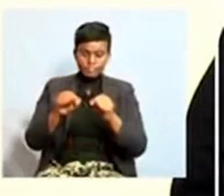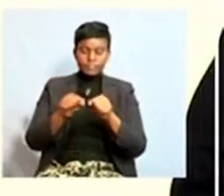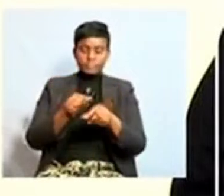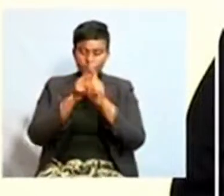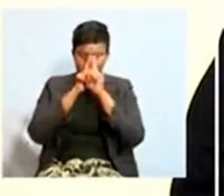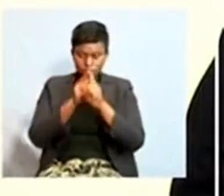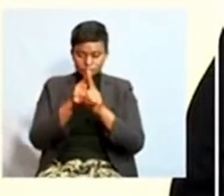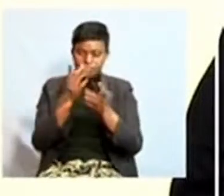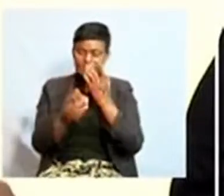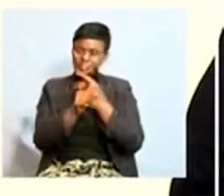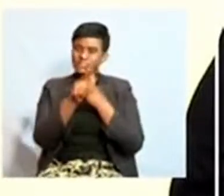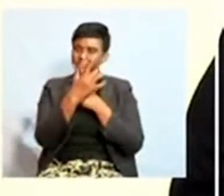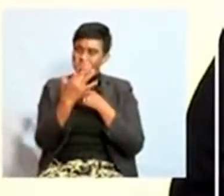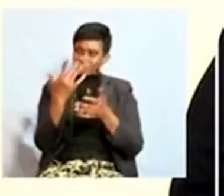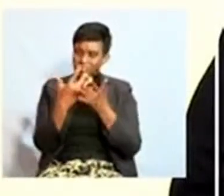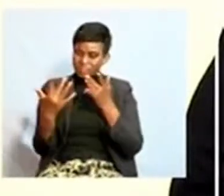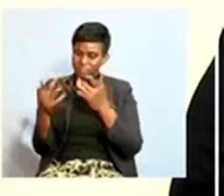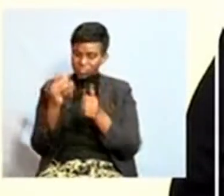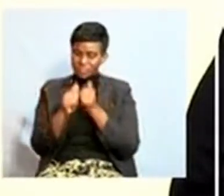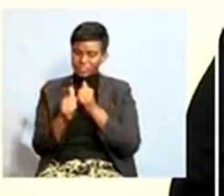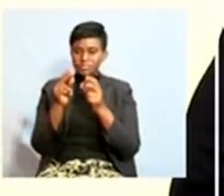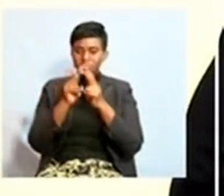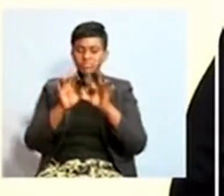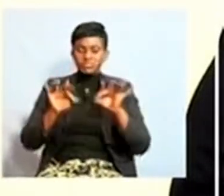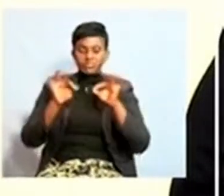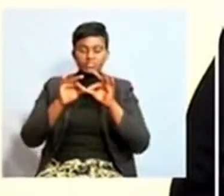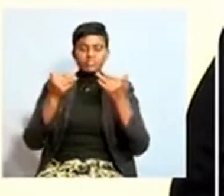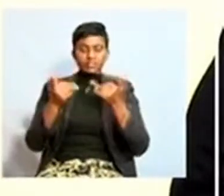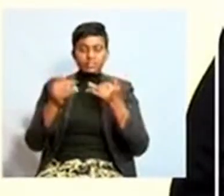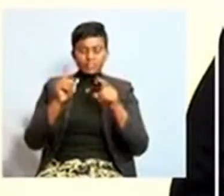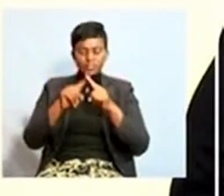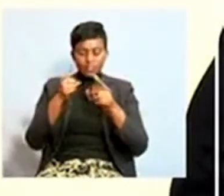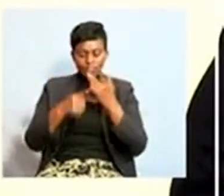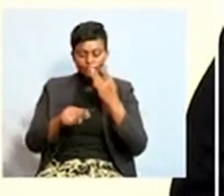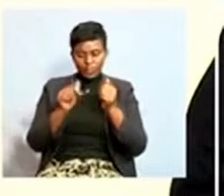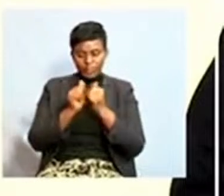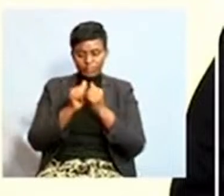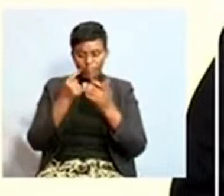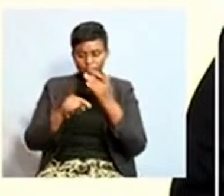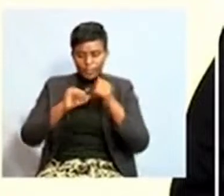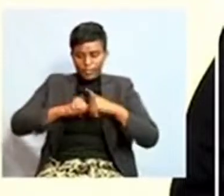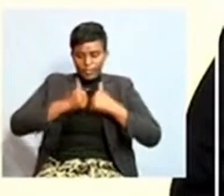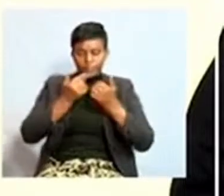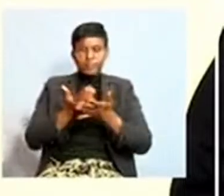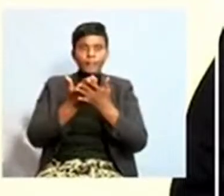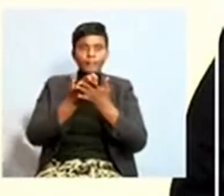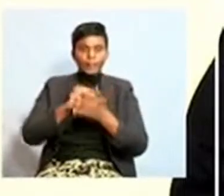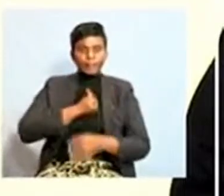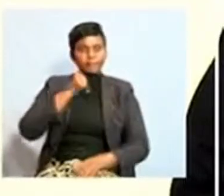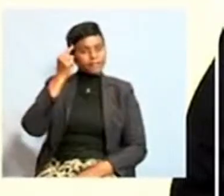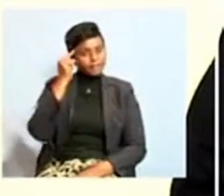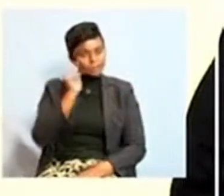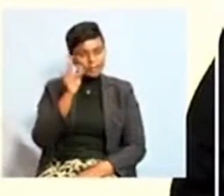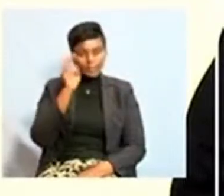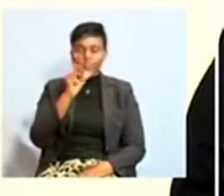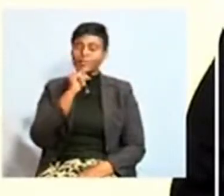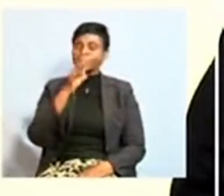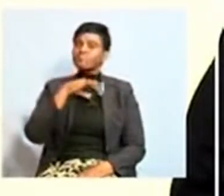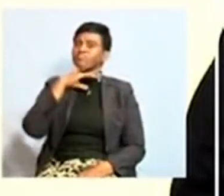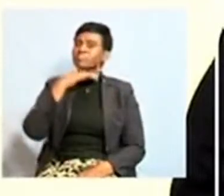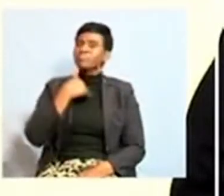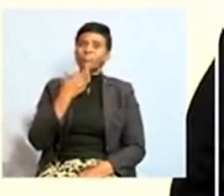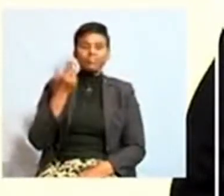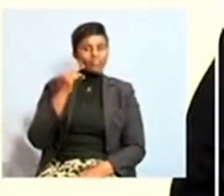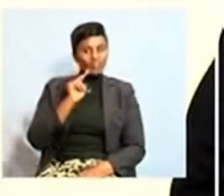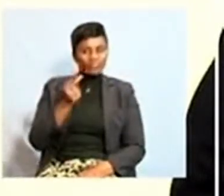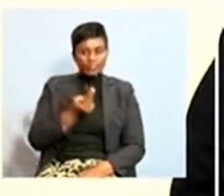to whether this is something that is necessary now. But in terms of our submission, we thought that it would not be enough for